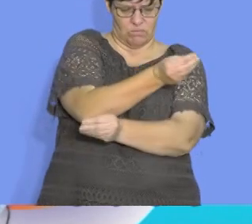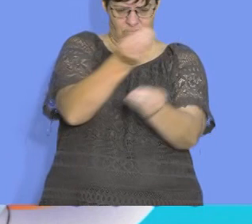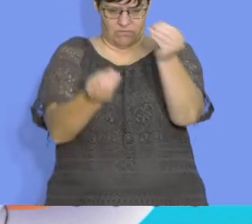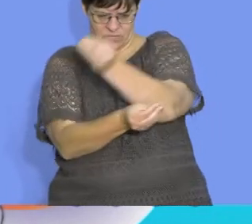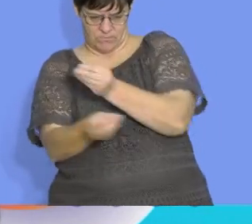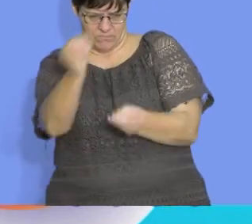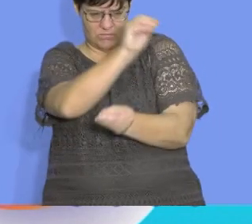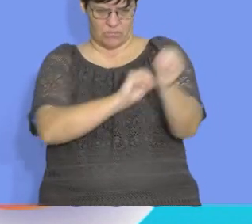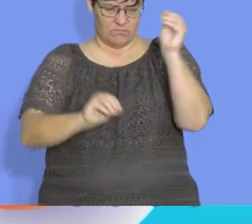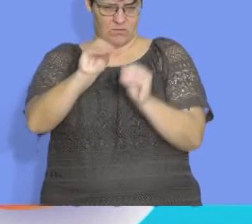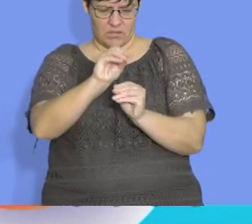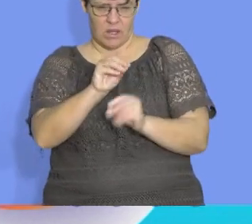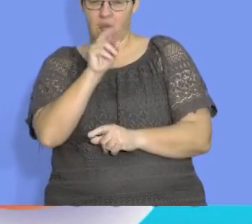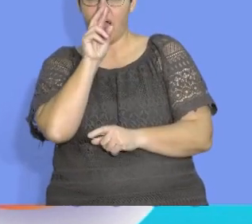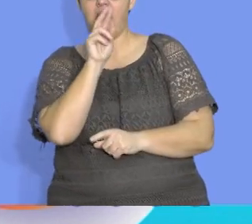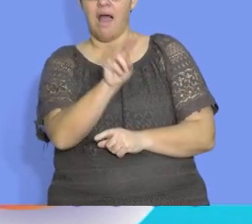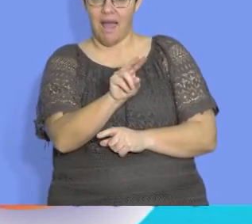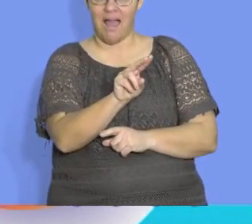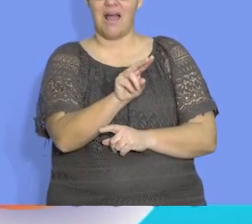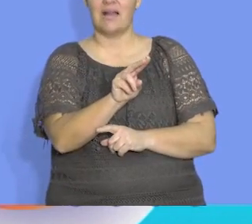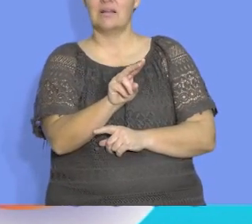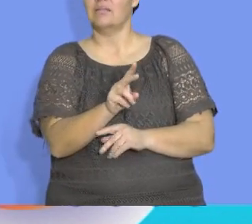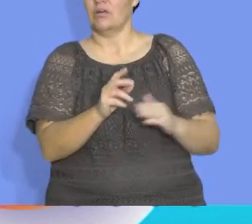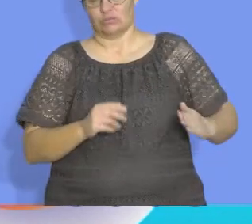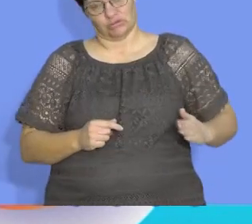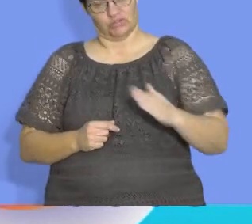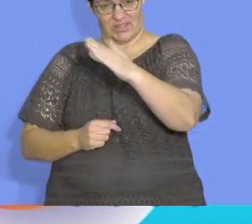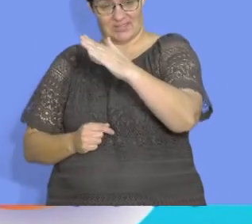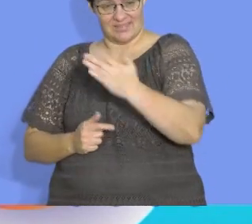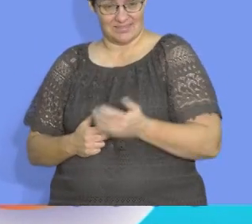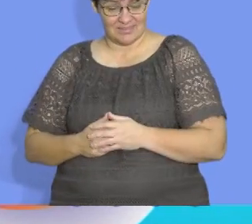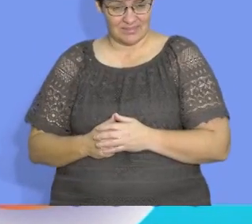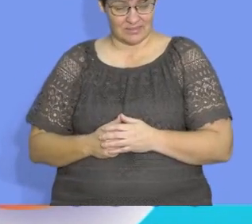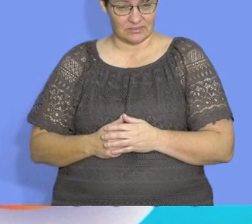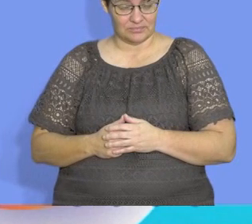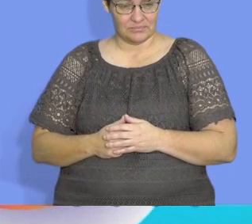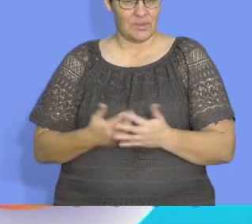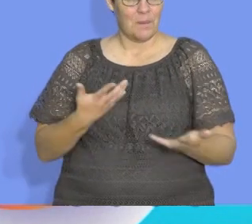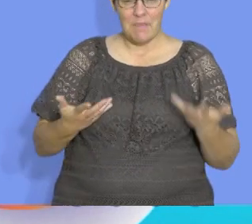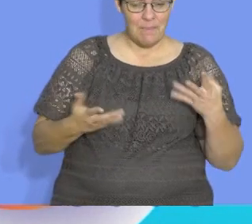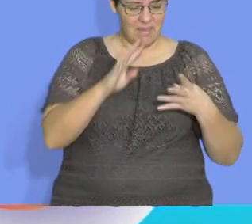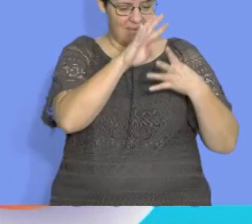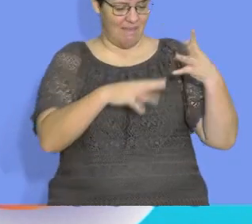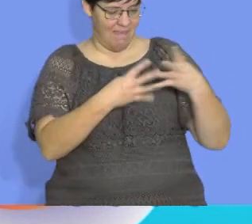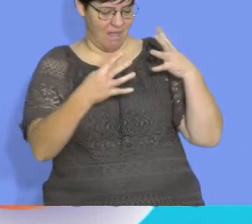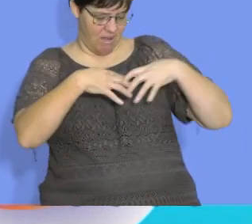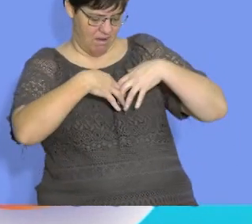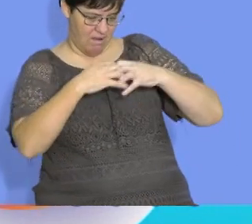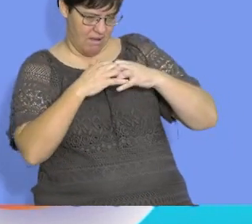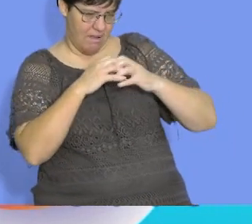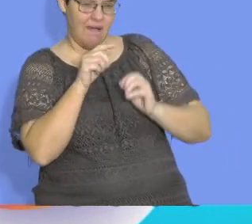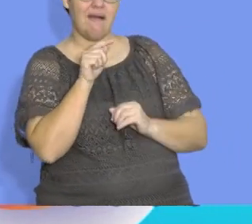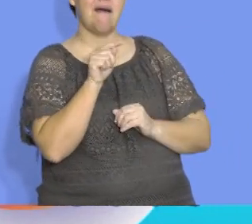switch things around to make them look like a straight line? Can we put them into a